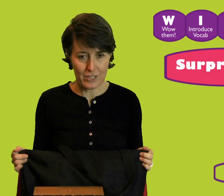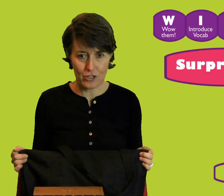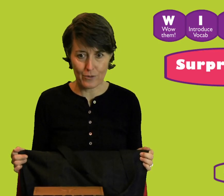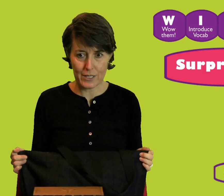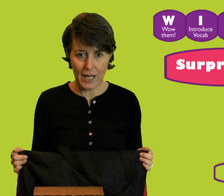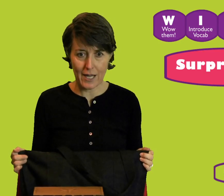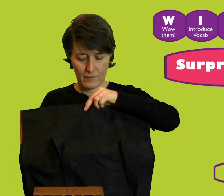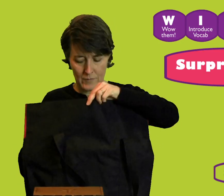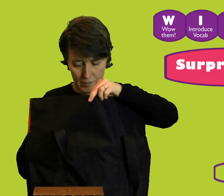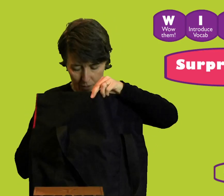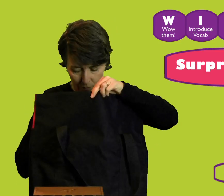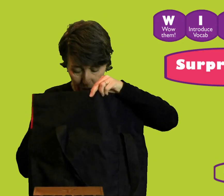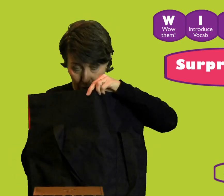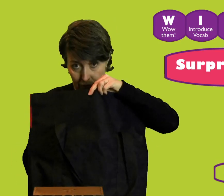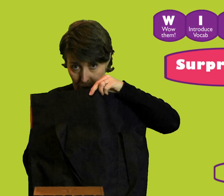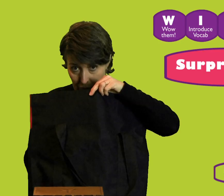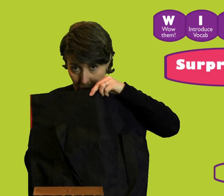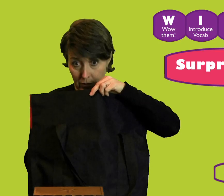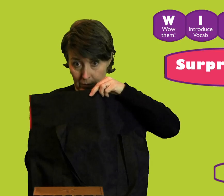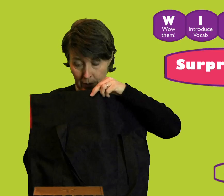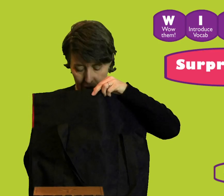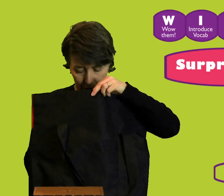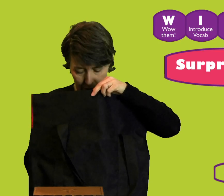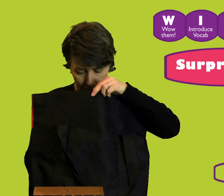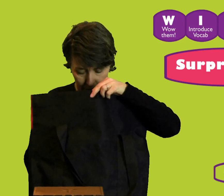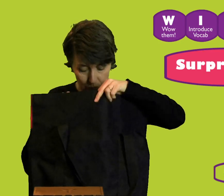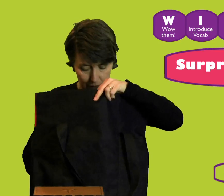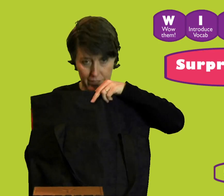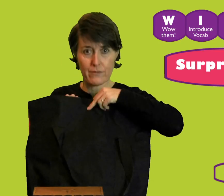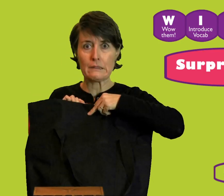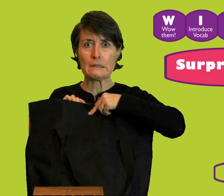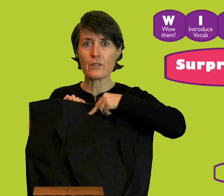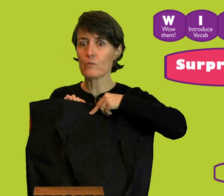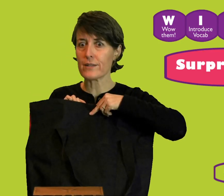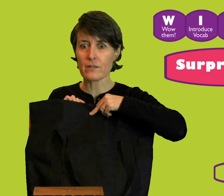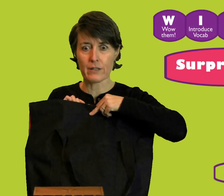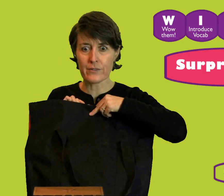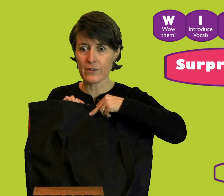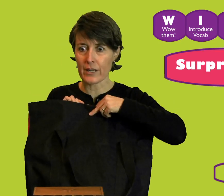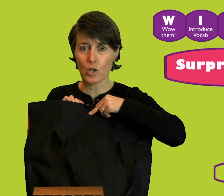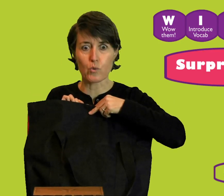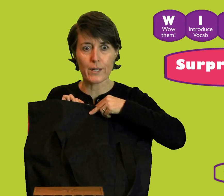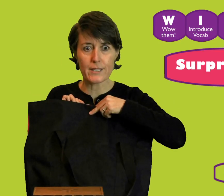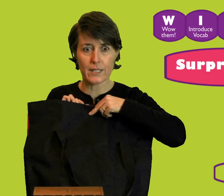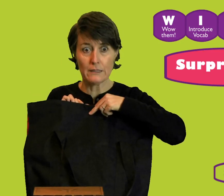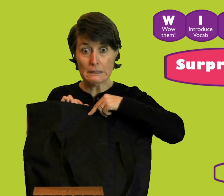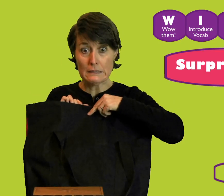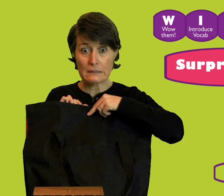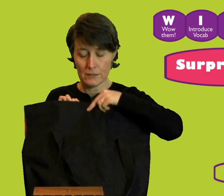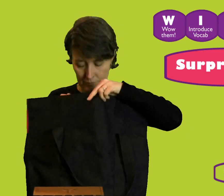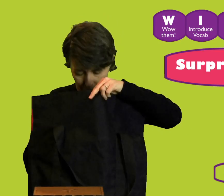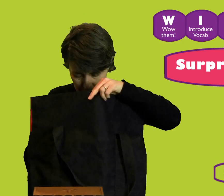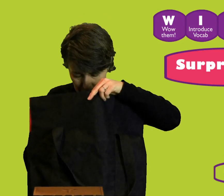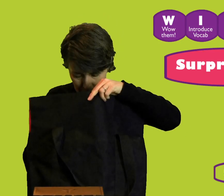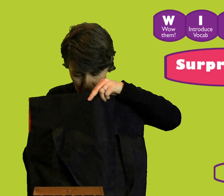Oh my gosh. It's so exciting. Vroom, vroom, vroom. Oh dear. They're racing around and they're like crazy.